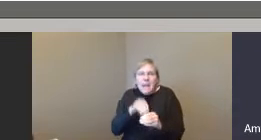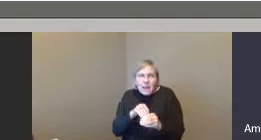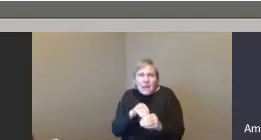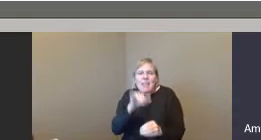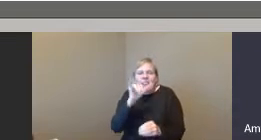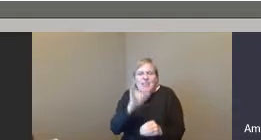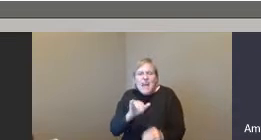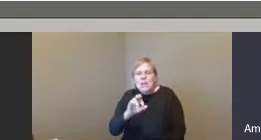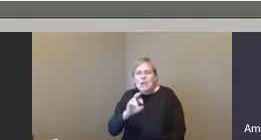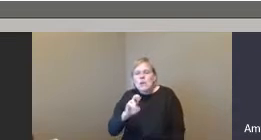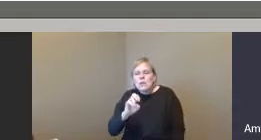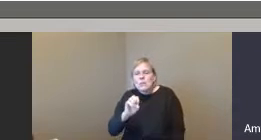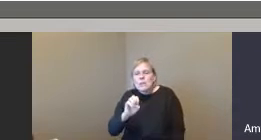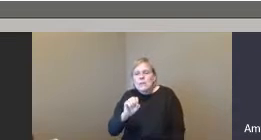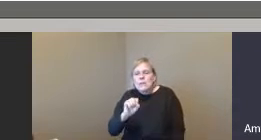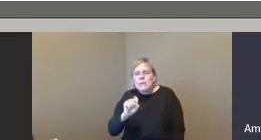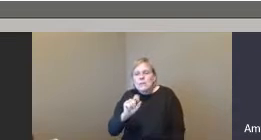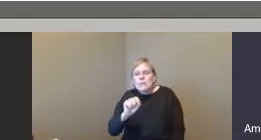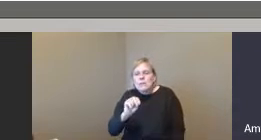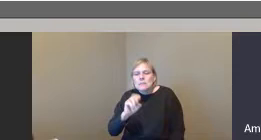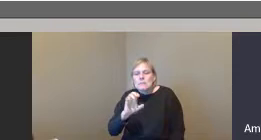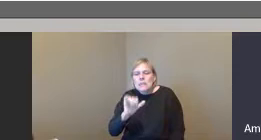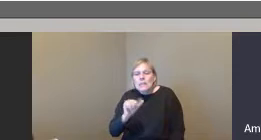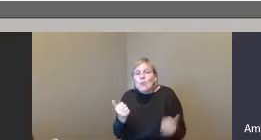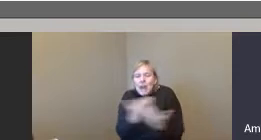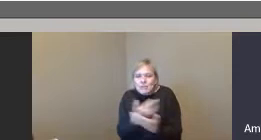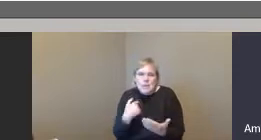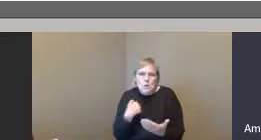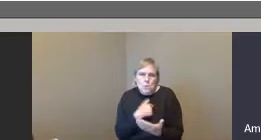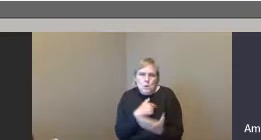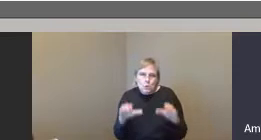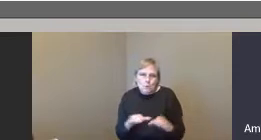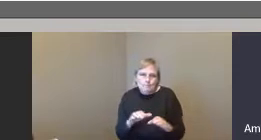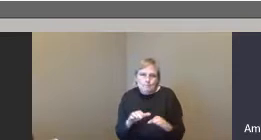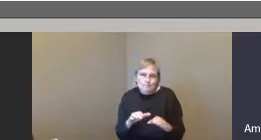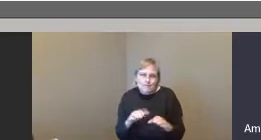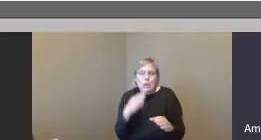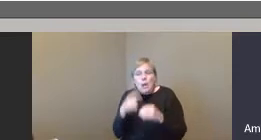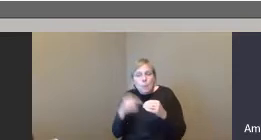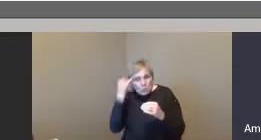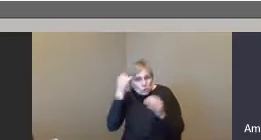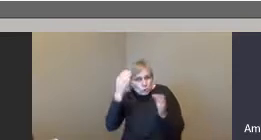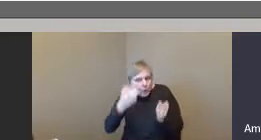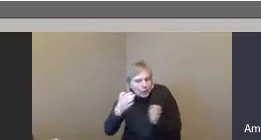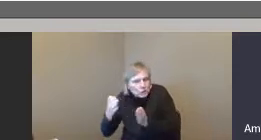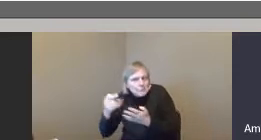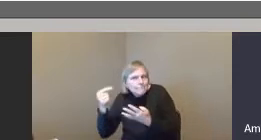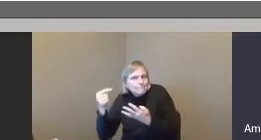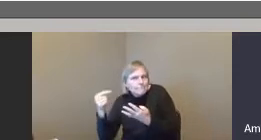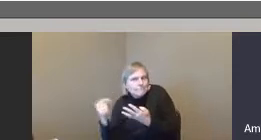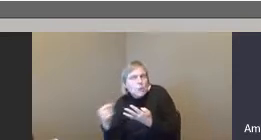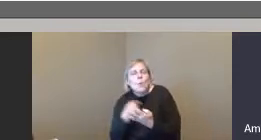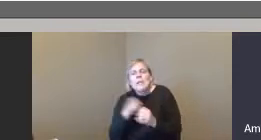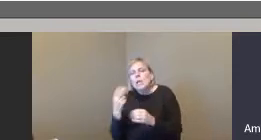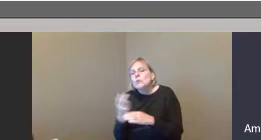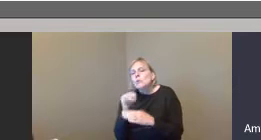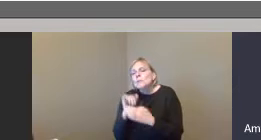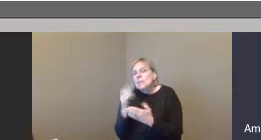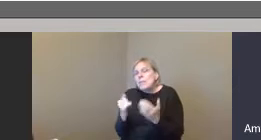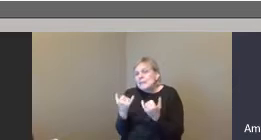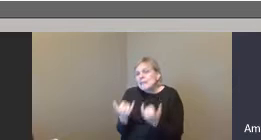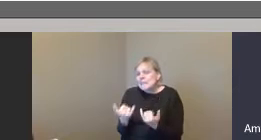that resiliency into everything that we do. And so when we talk about strategies, we can use some of the